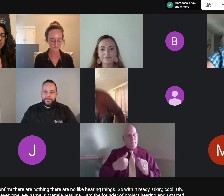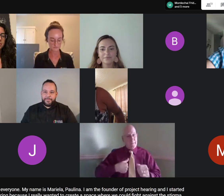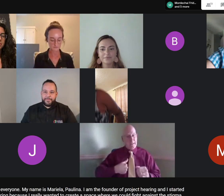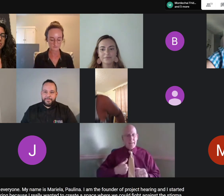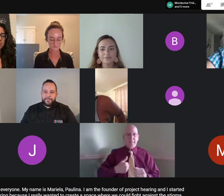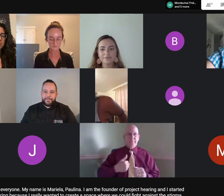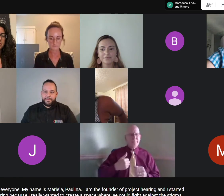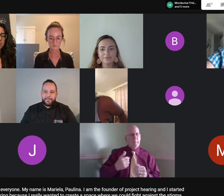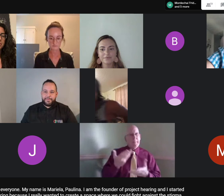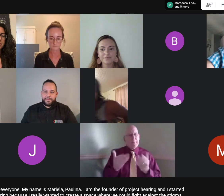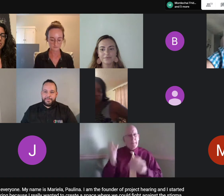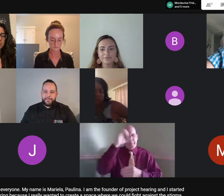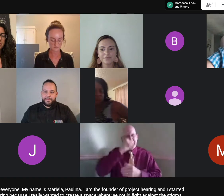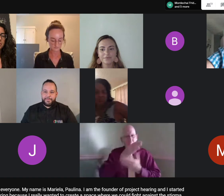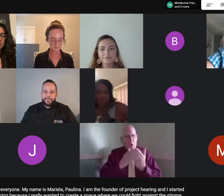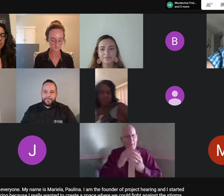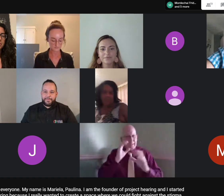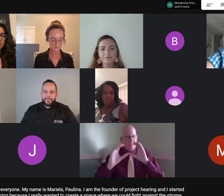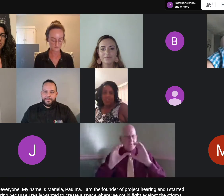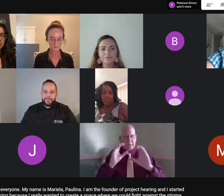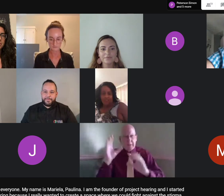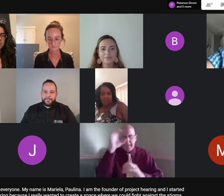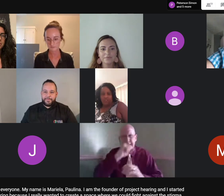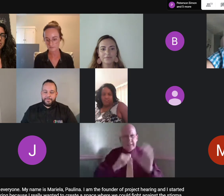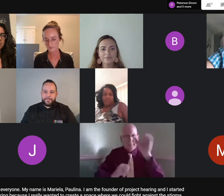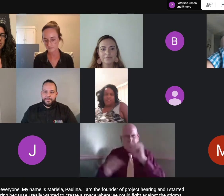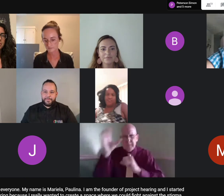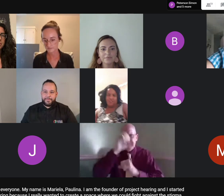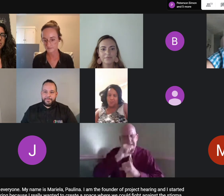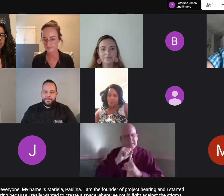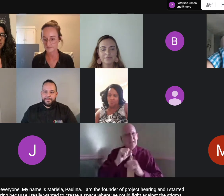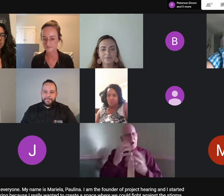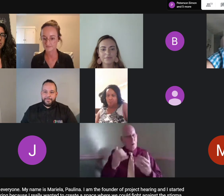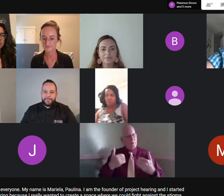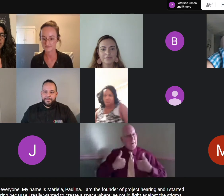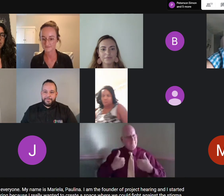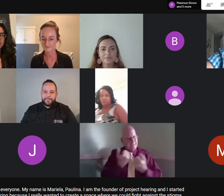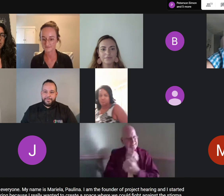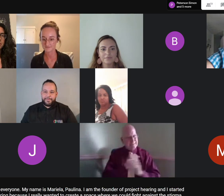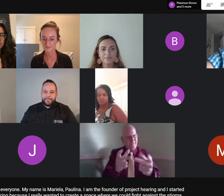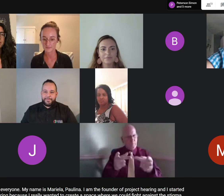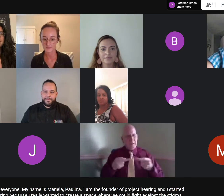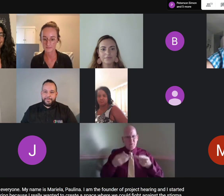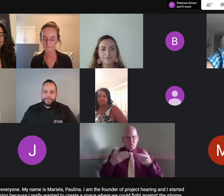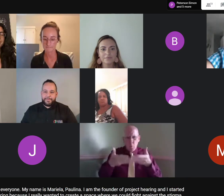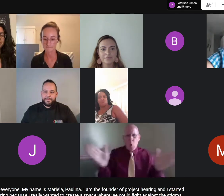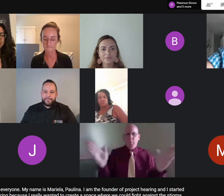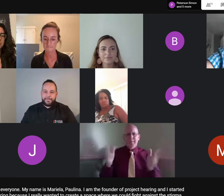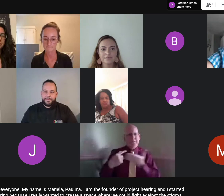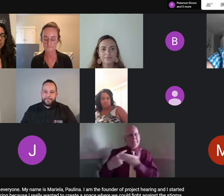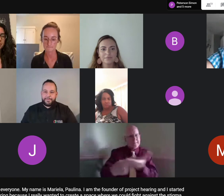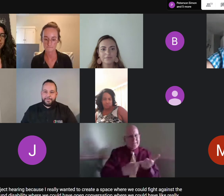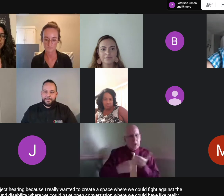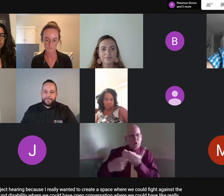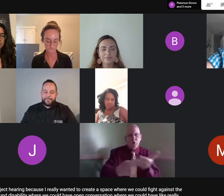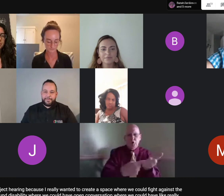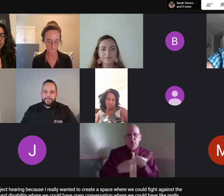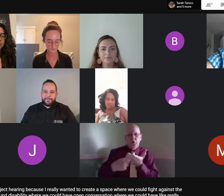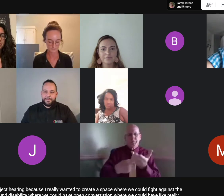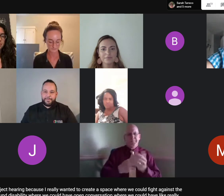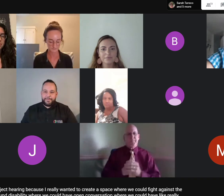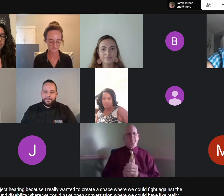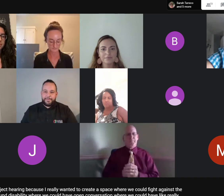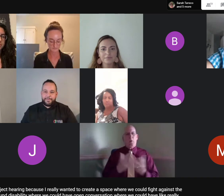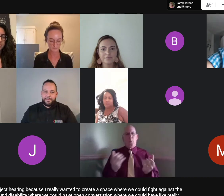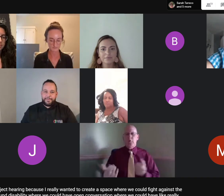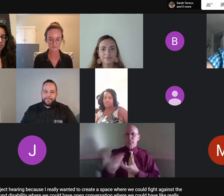missing the conversation, and being able to create a safe space where we all create a space of accessibility and inclusion for